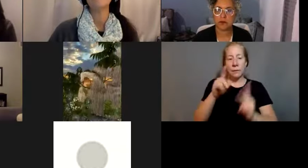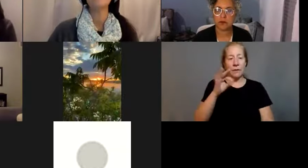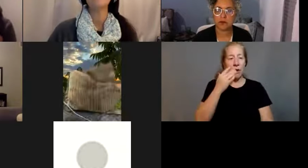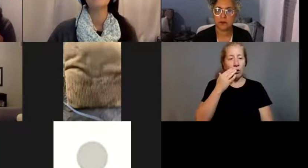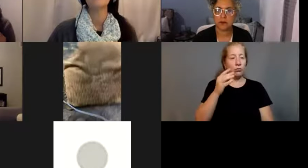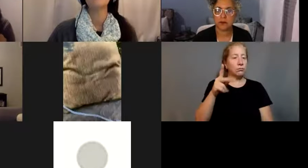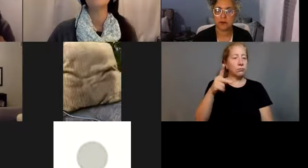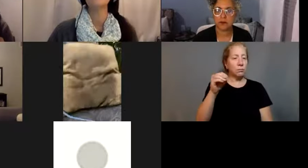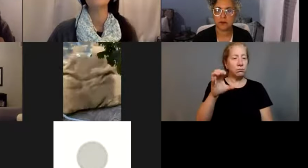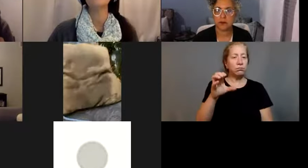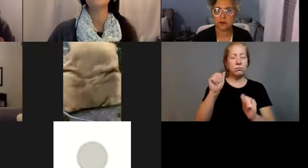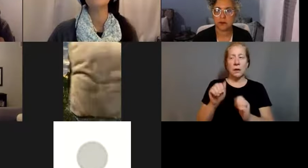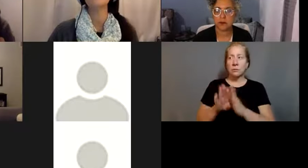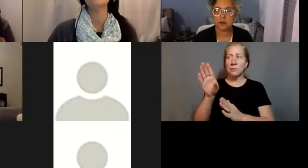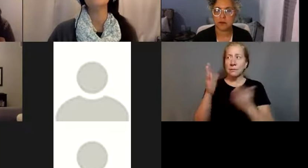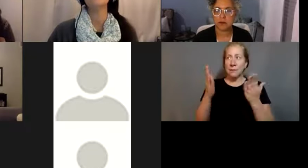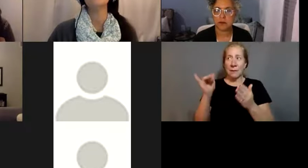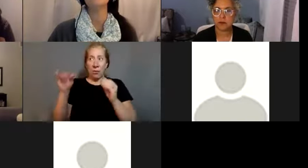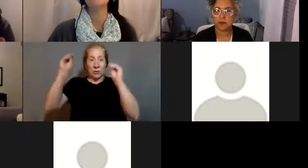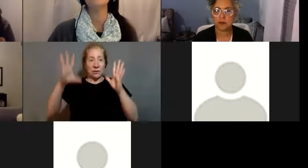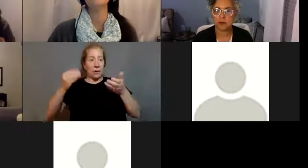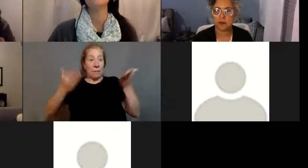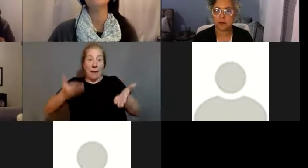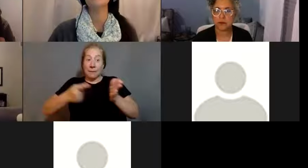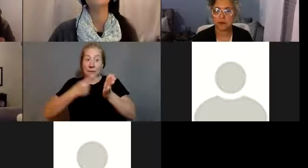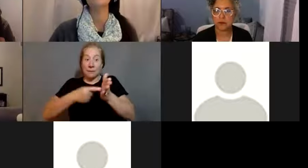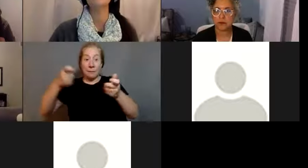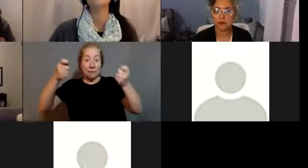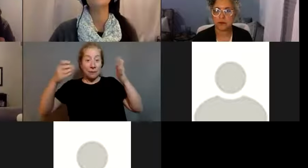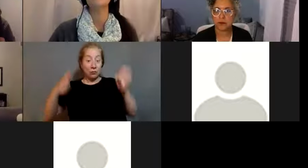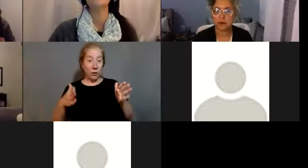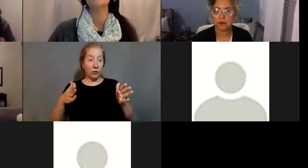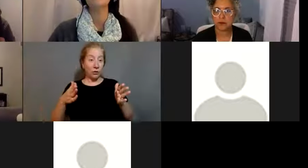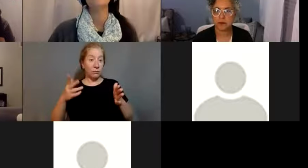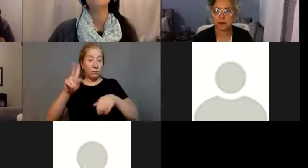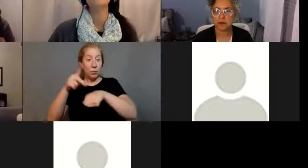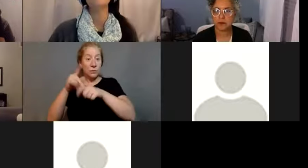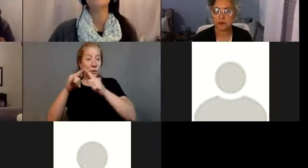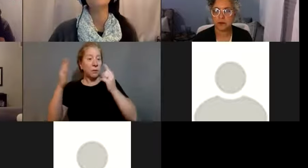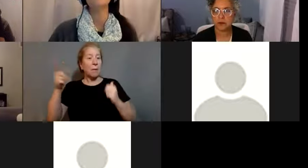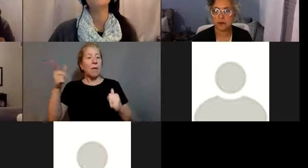the teachers and maybe in some cases the administrators aren't even aware